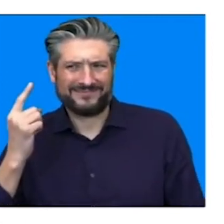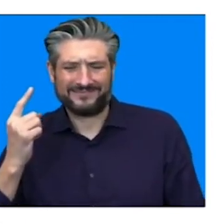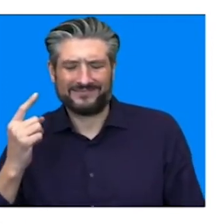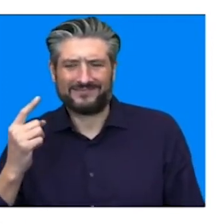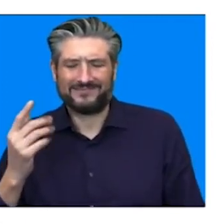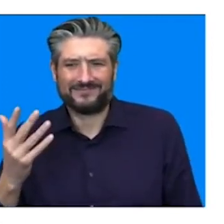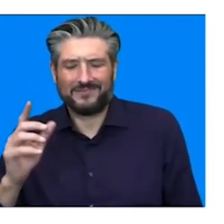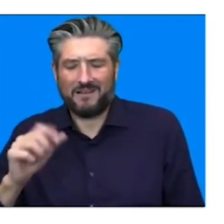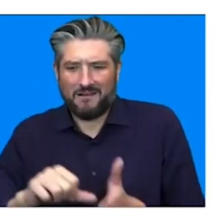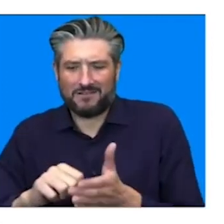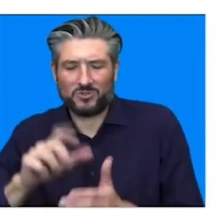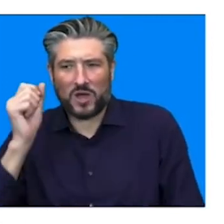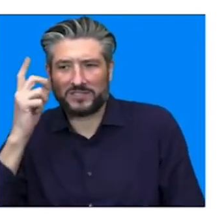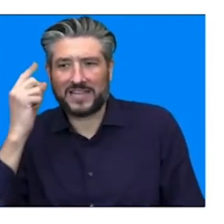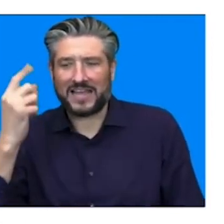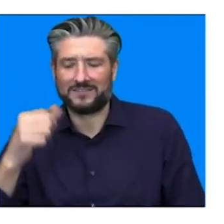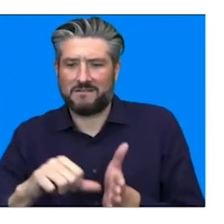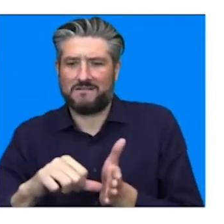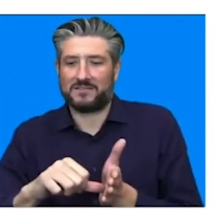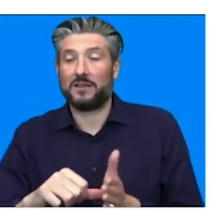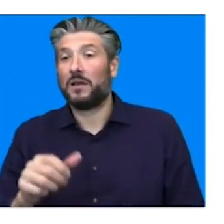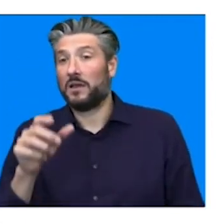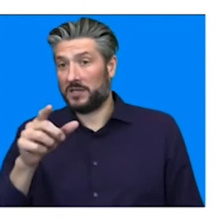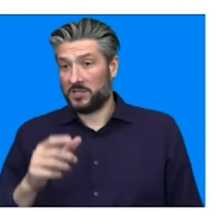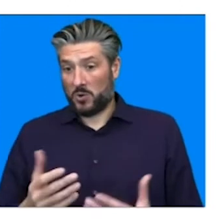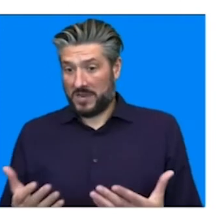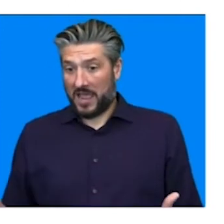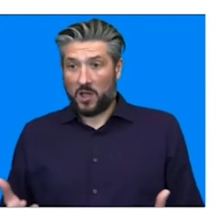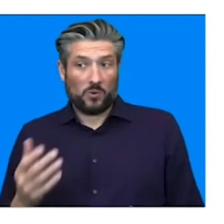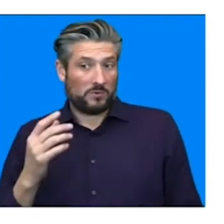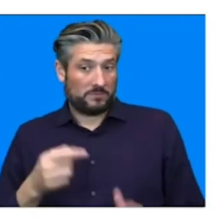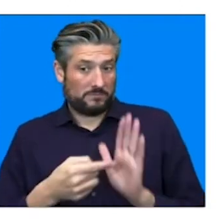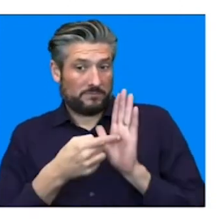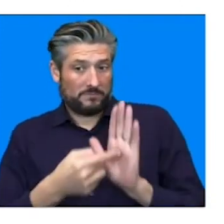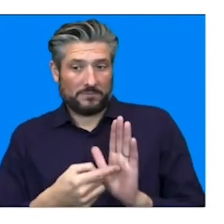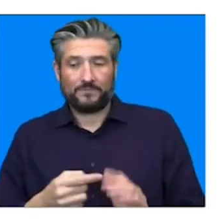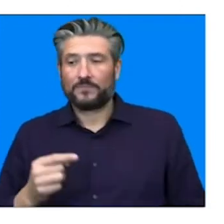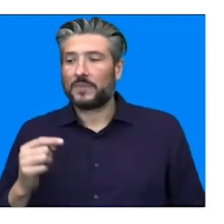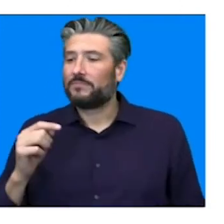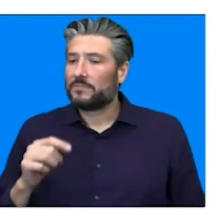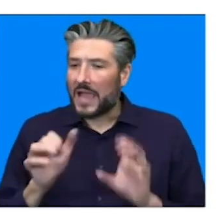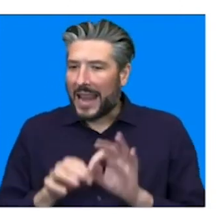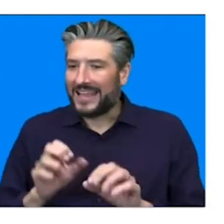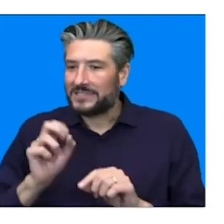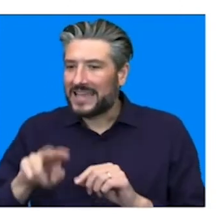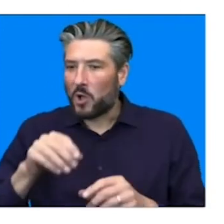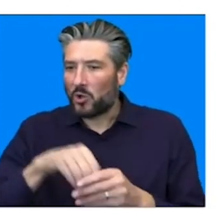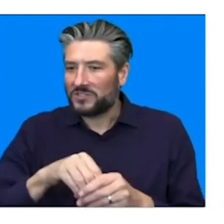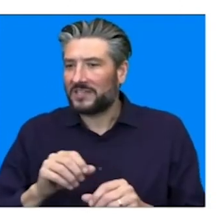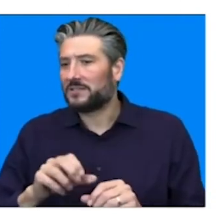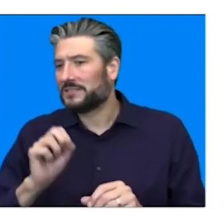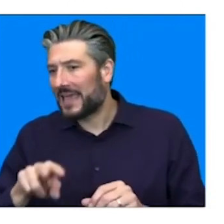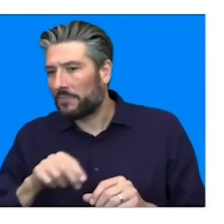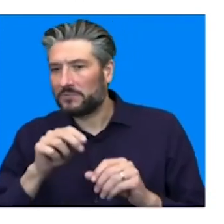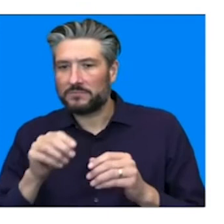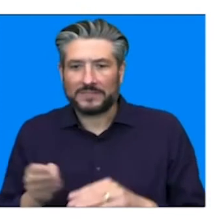So people will be listening to the UKAAF website like this. Link skip to content. Link skip to navigation. Skip content menu navigation